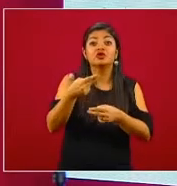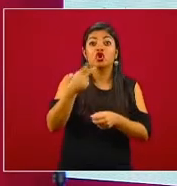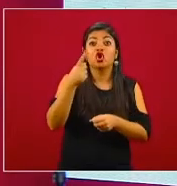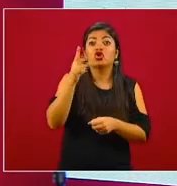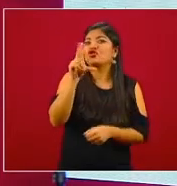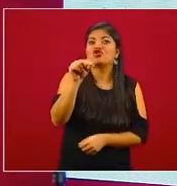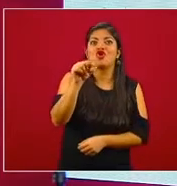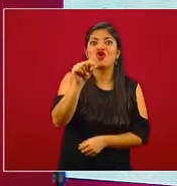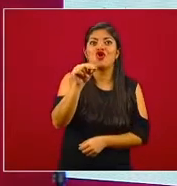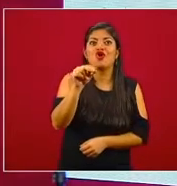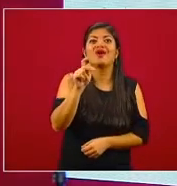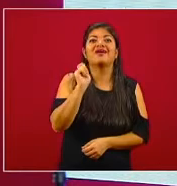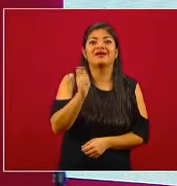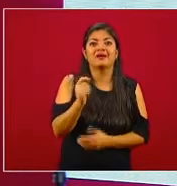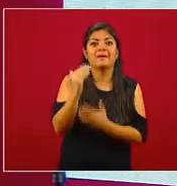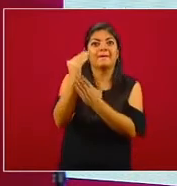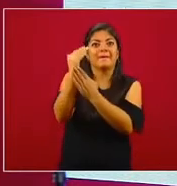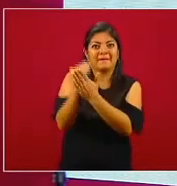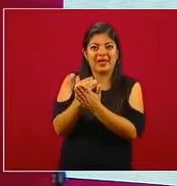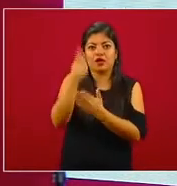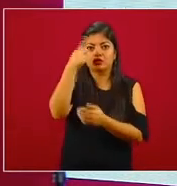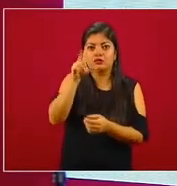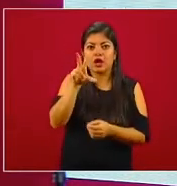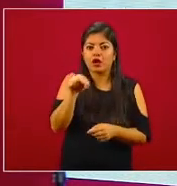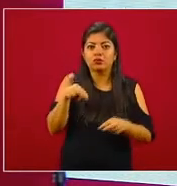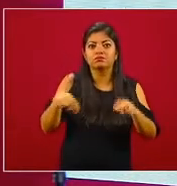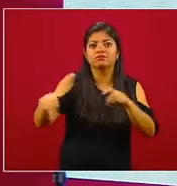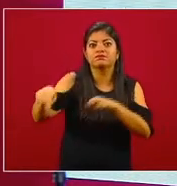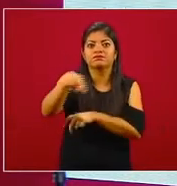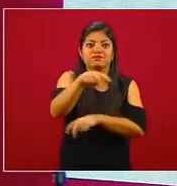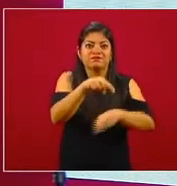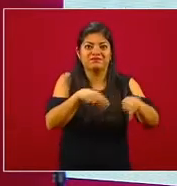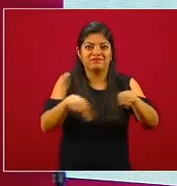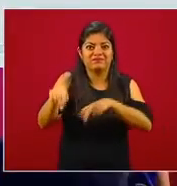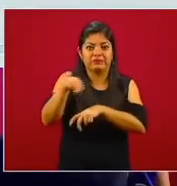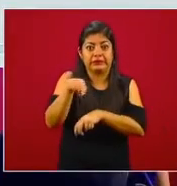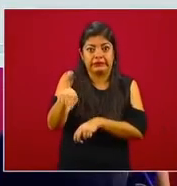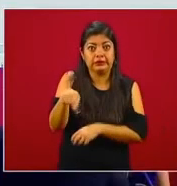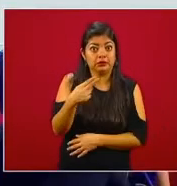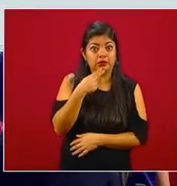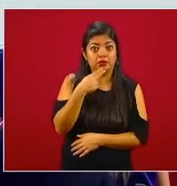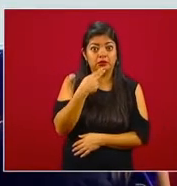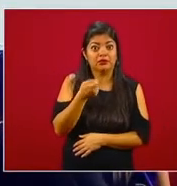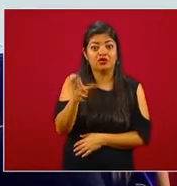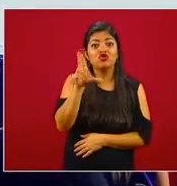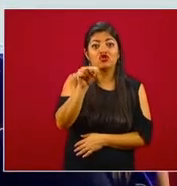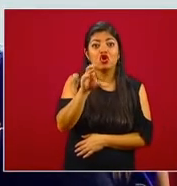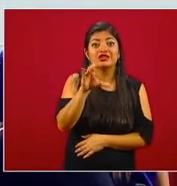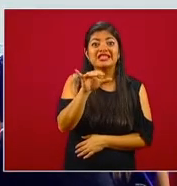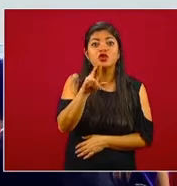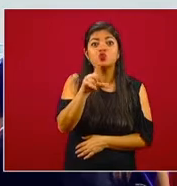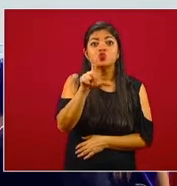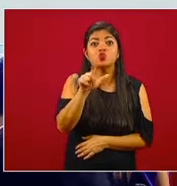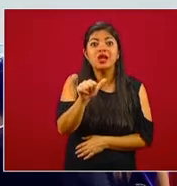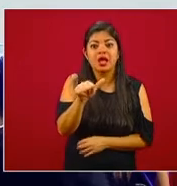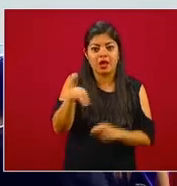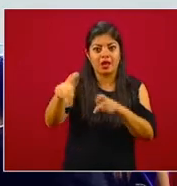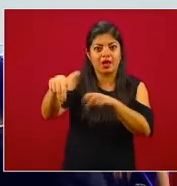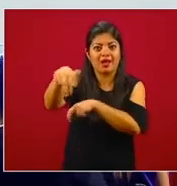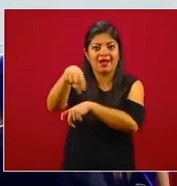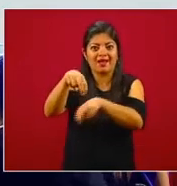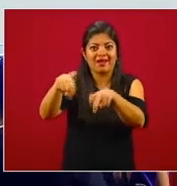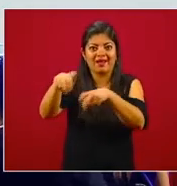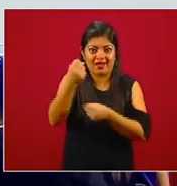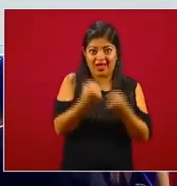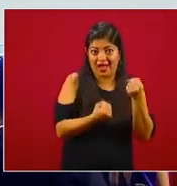por And you cannot disminuir la movilidad en el espacio público, necessarily do es them, una medida útil, you muy cannot útil necessarily para reducir la movilidad. drive your car, not because Entonces of